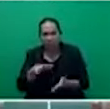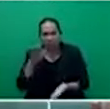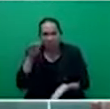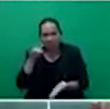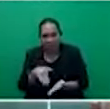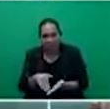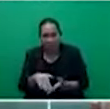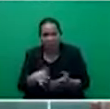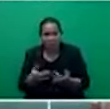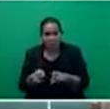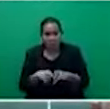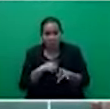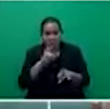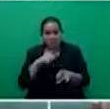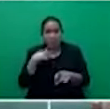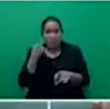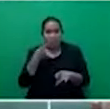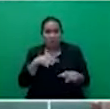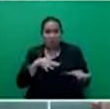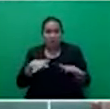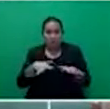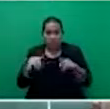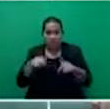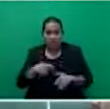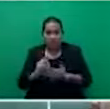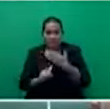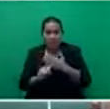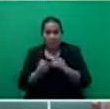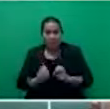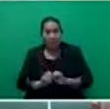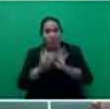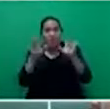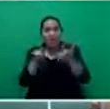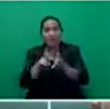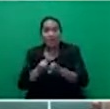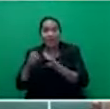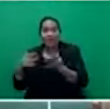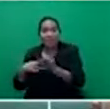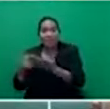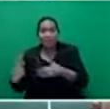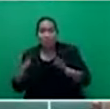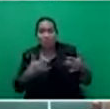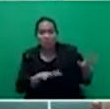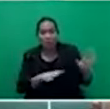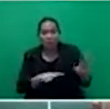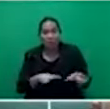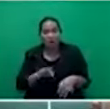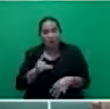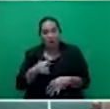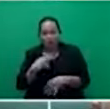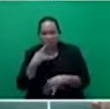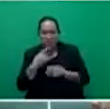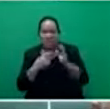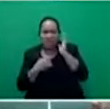other words, tomorrow, if we have an earthquake, if we have a volcano like Tonga did, and we then say the economy will